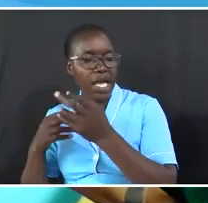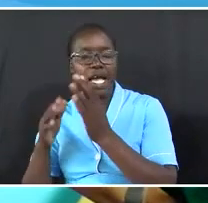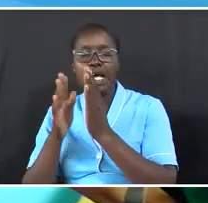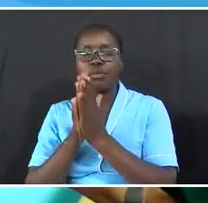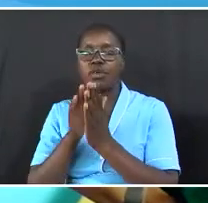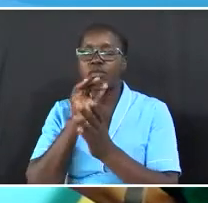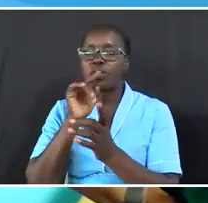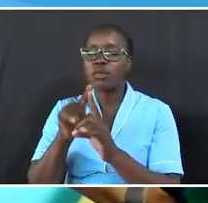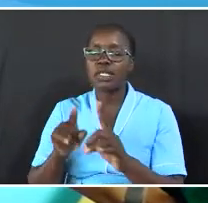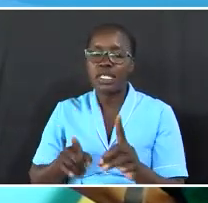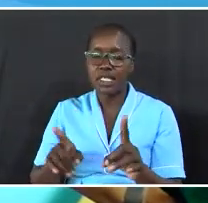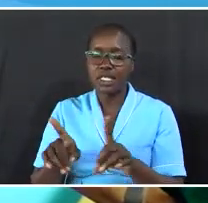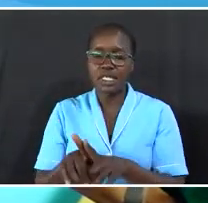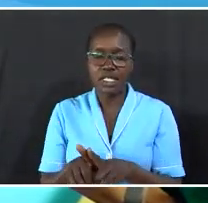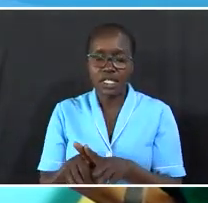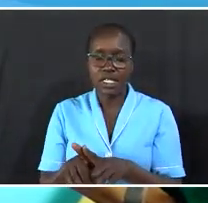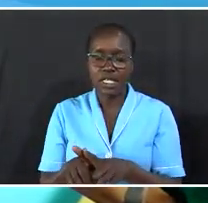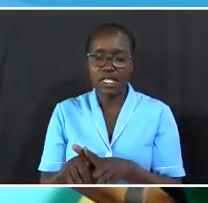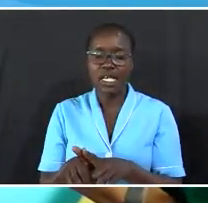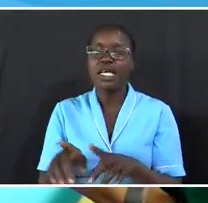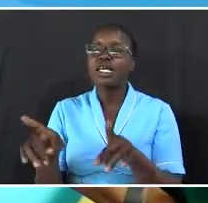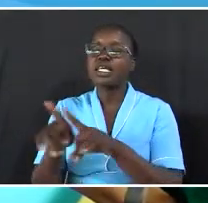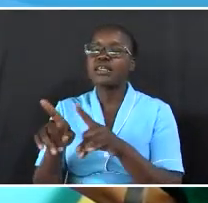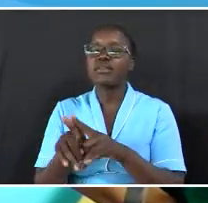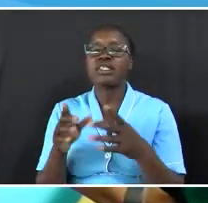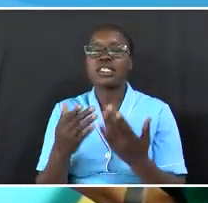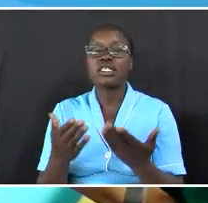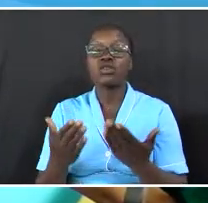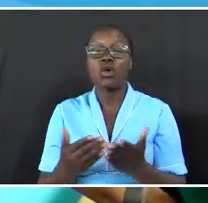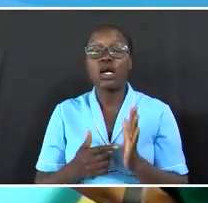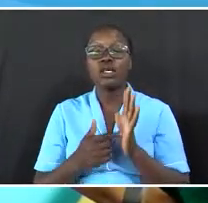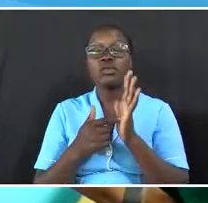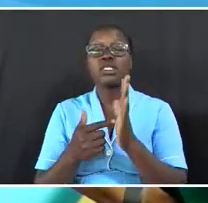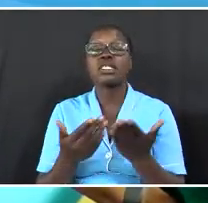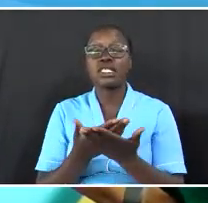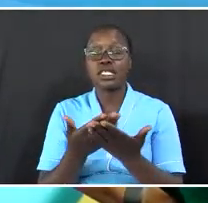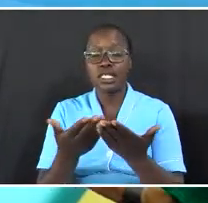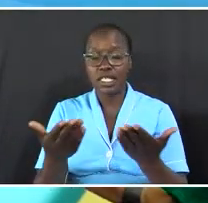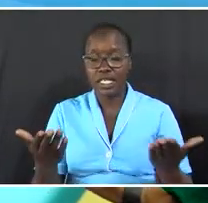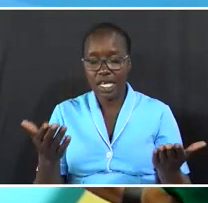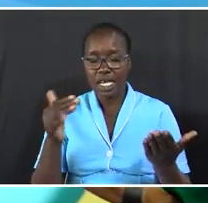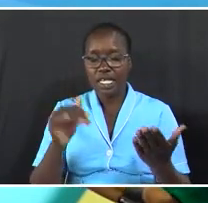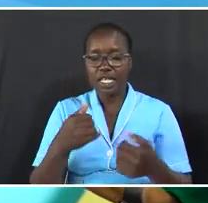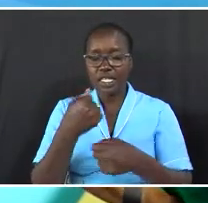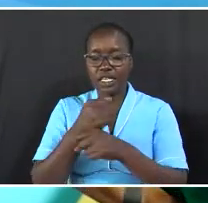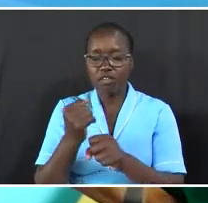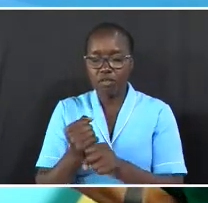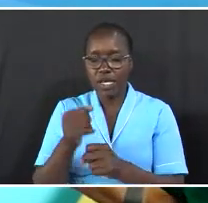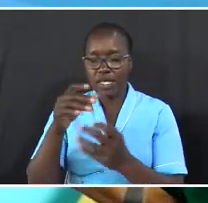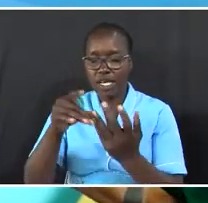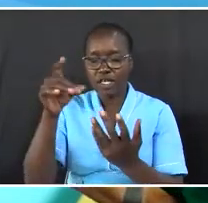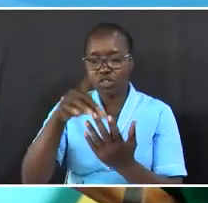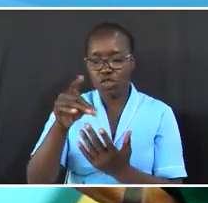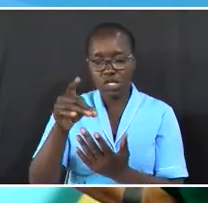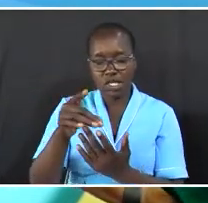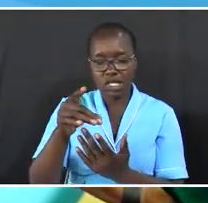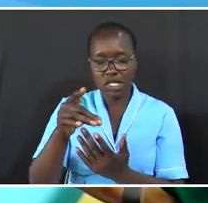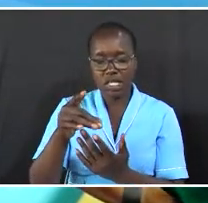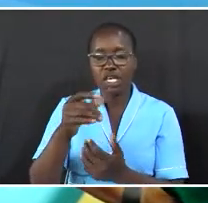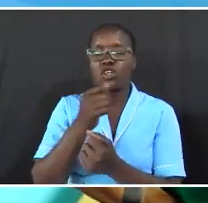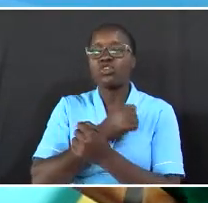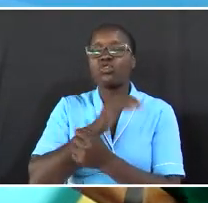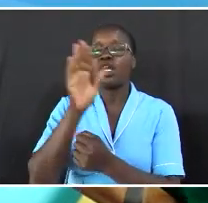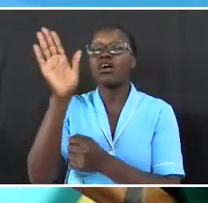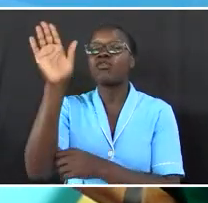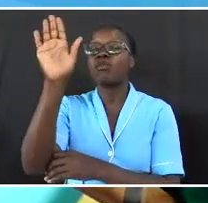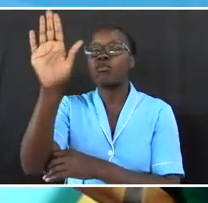my brothers and my sisters here, even the children that are represented here, that they have made a choice to love